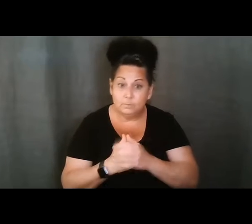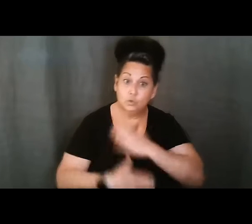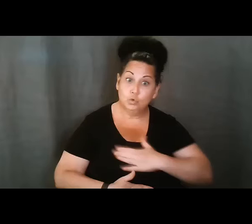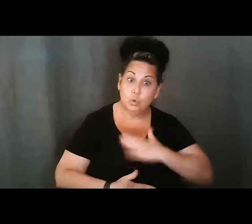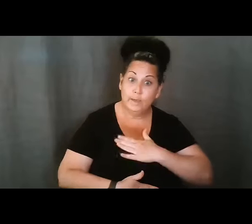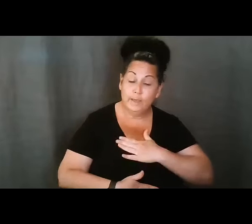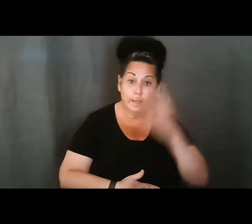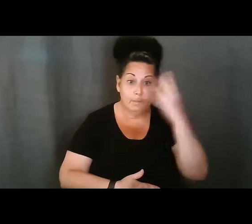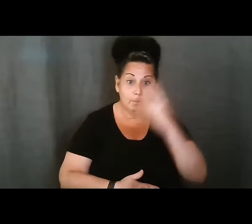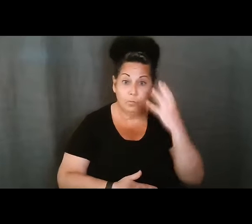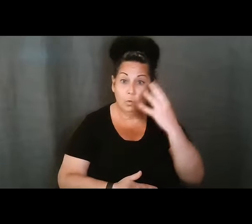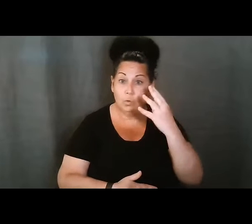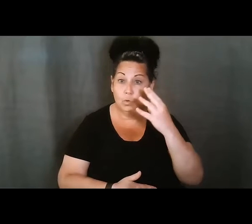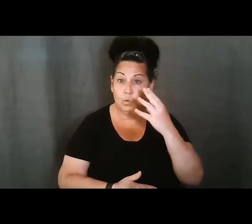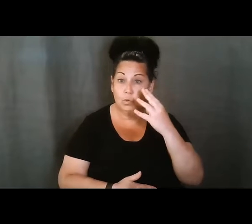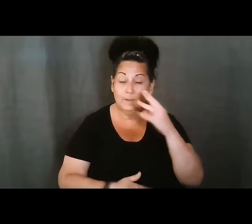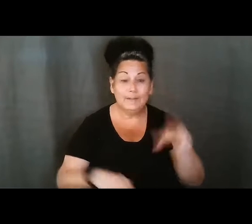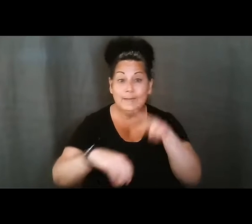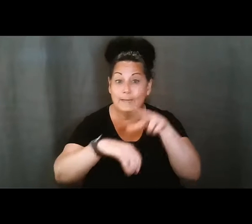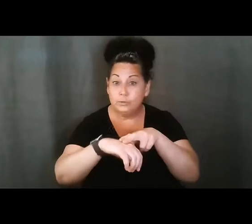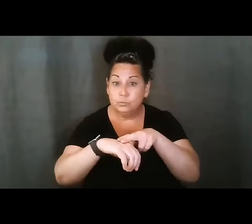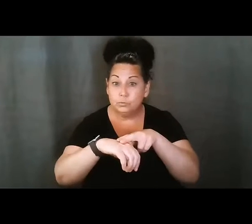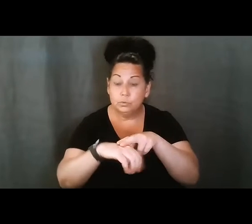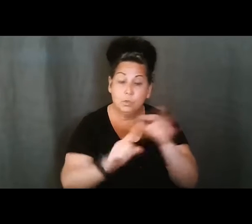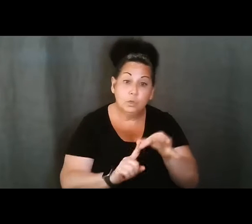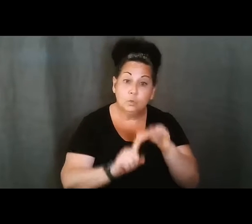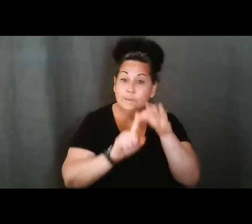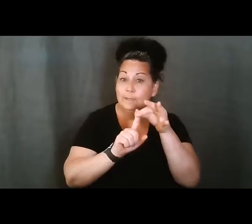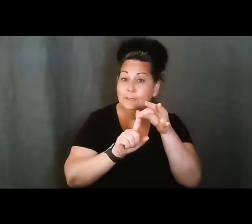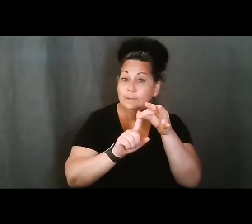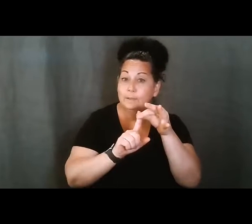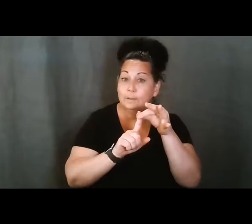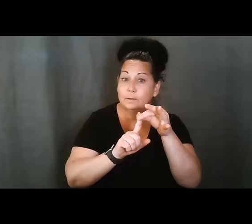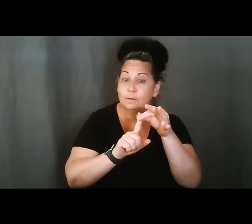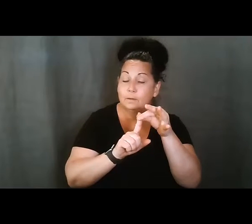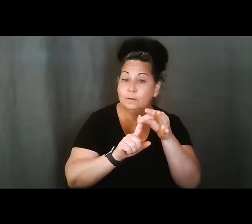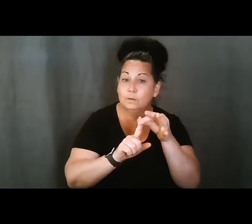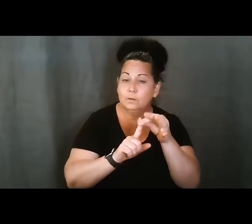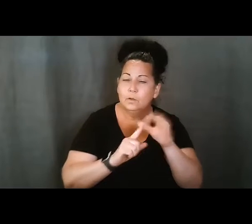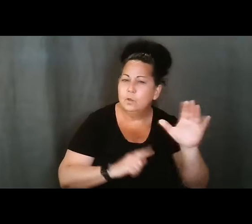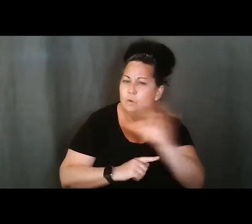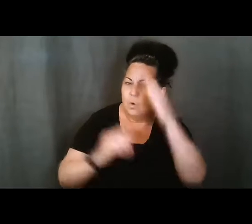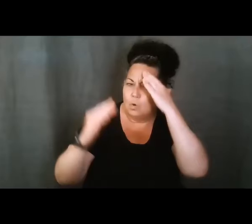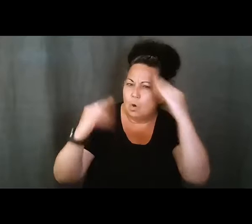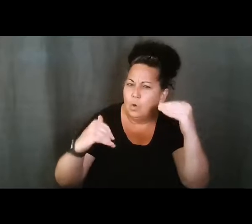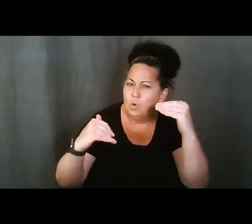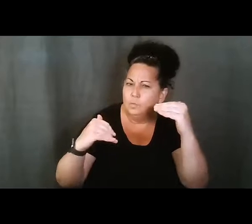beautiful? Would it be natural? Would it be unique? What are your hopes and dreams for your child?